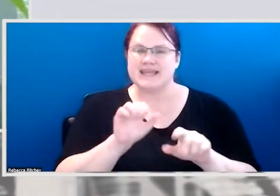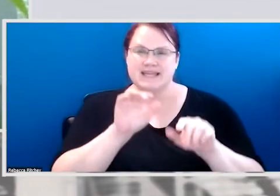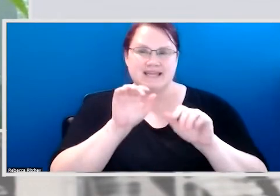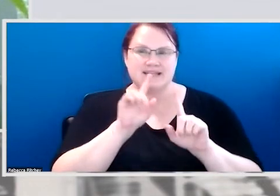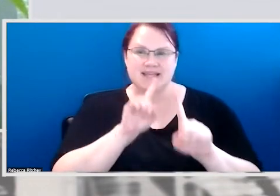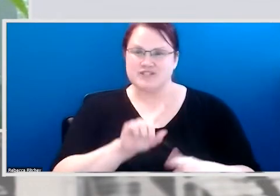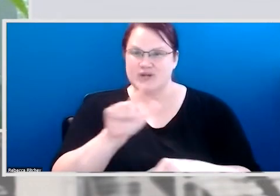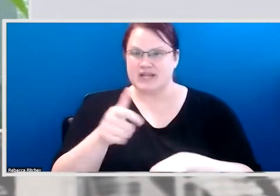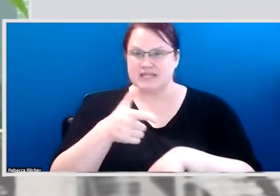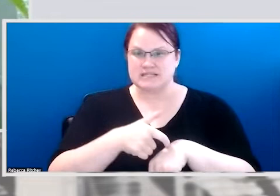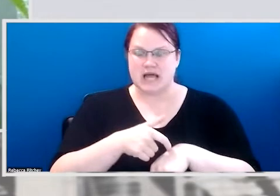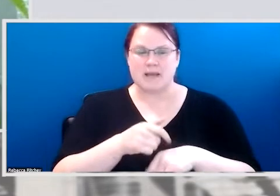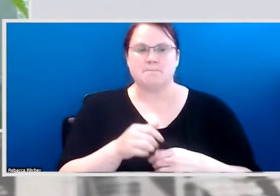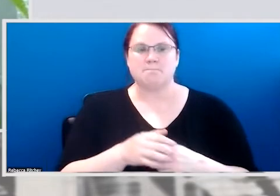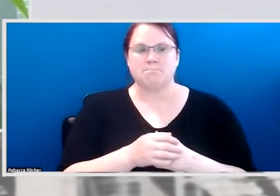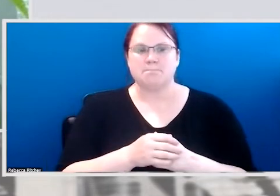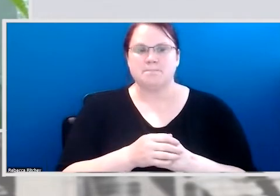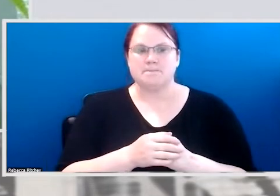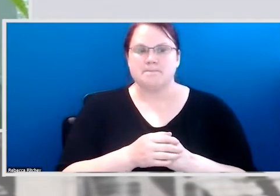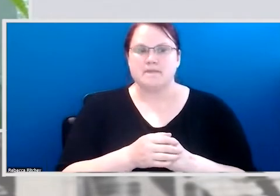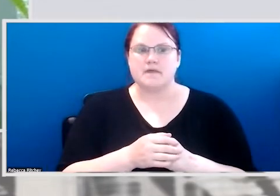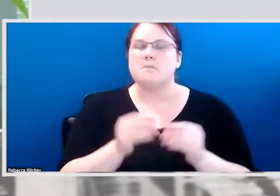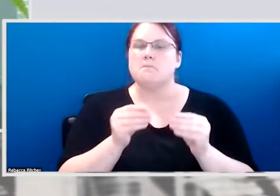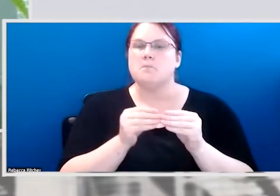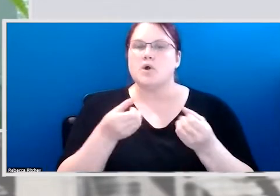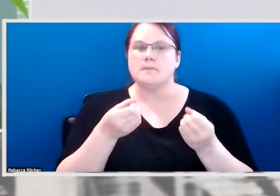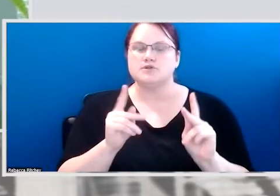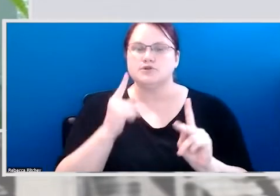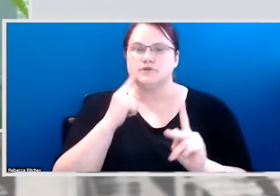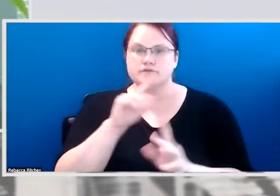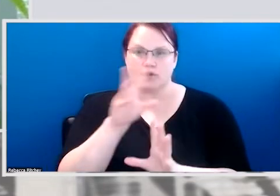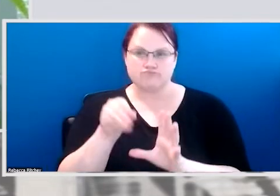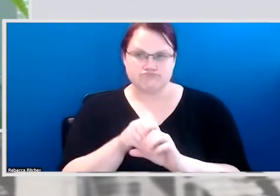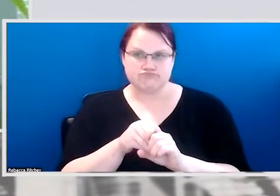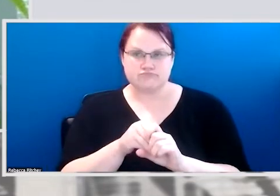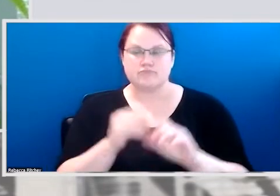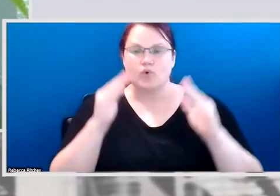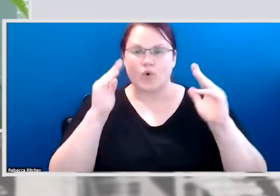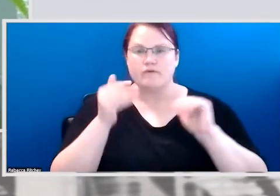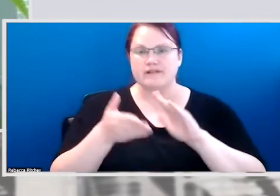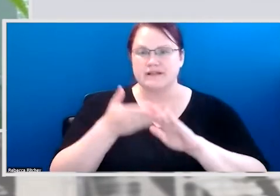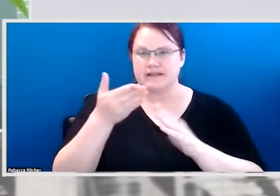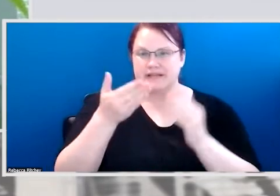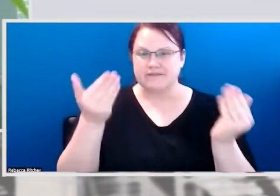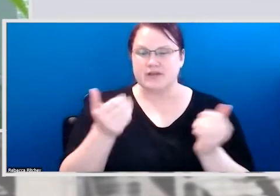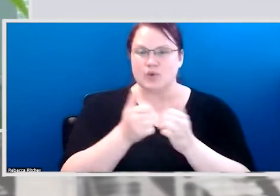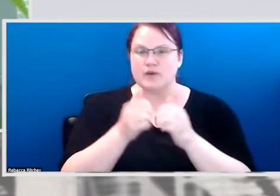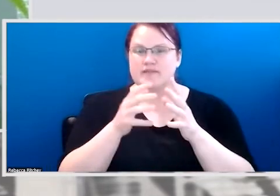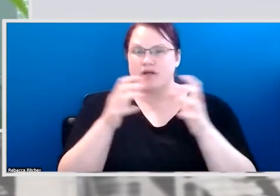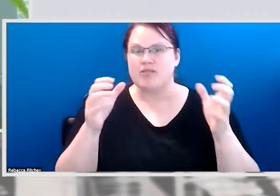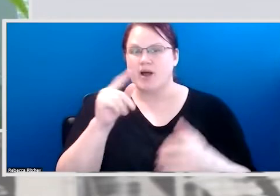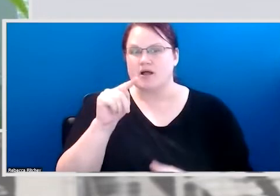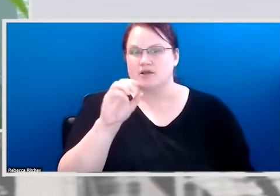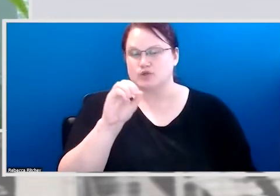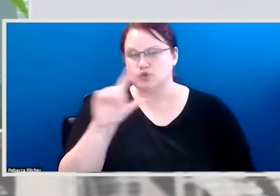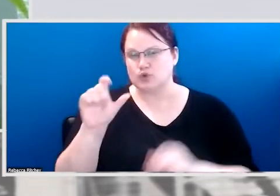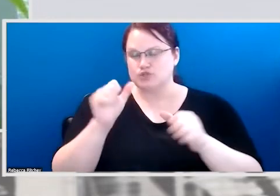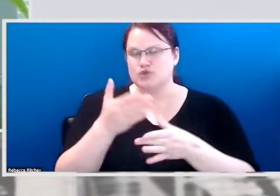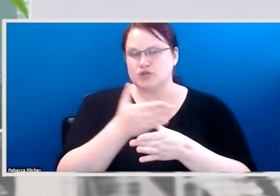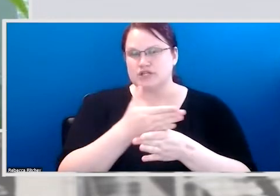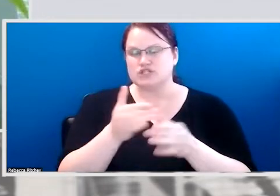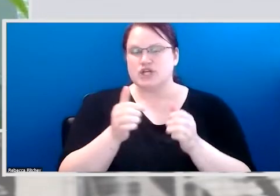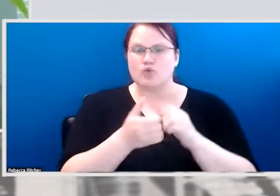too. And then we're going to close out with some further opportunities for engagement. Hopefully you leave here with a bunch of tools you can share with your friends